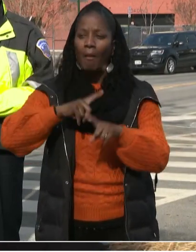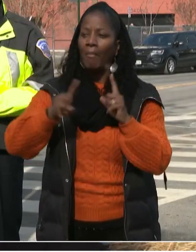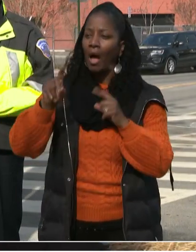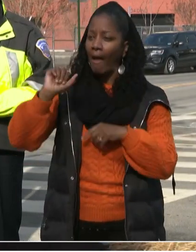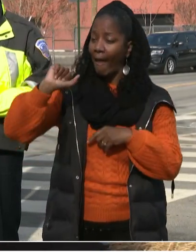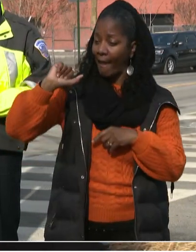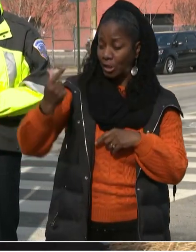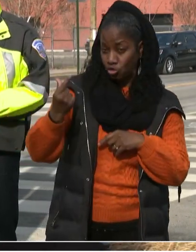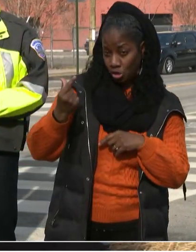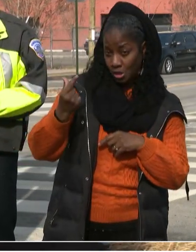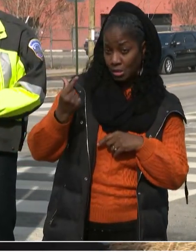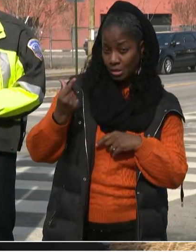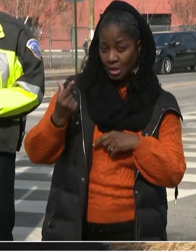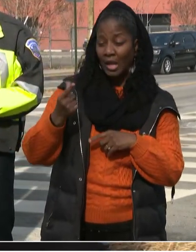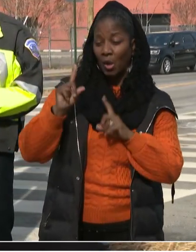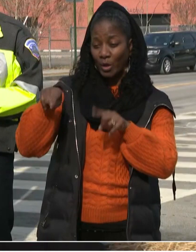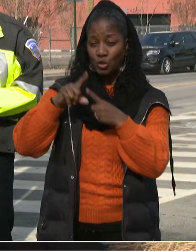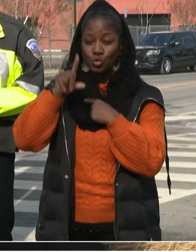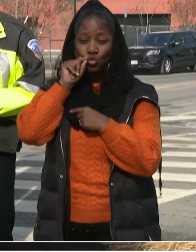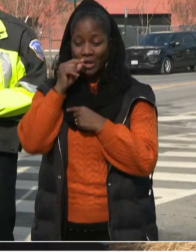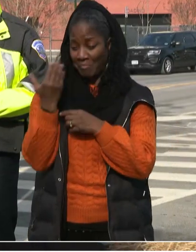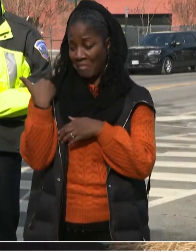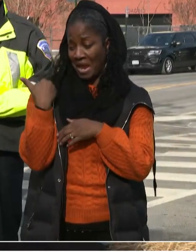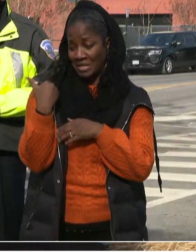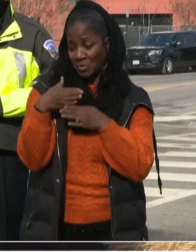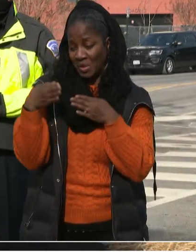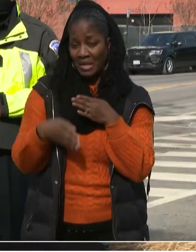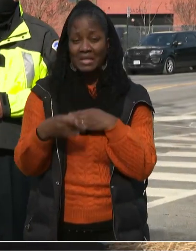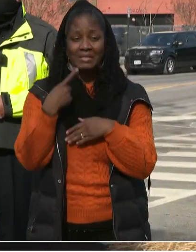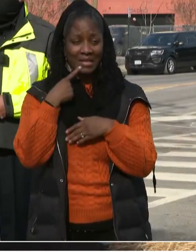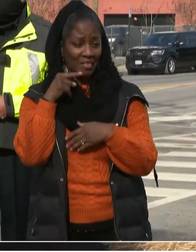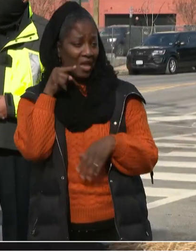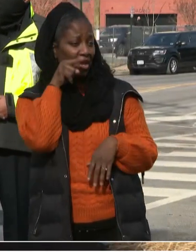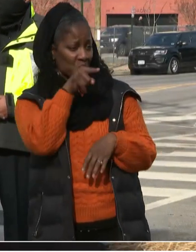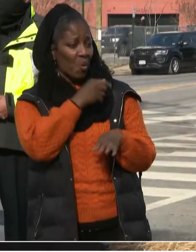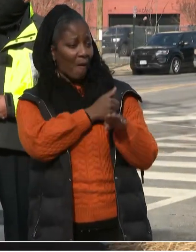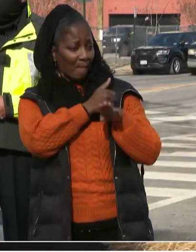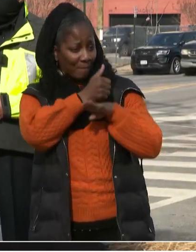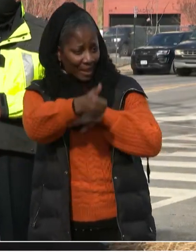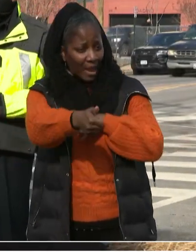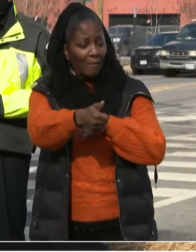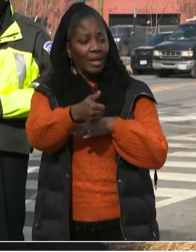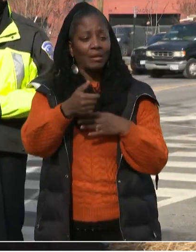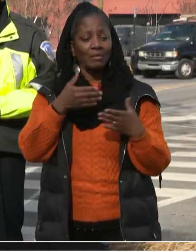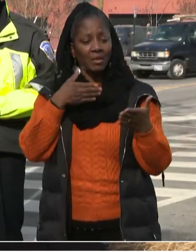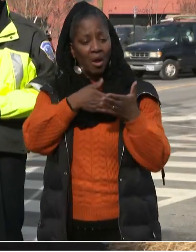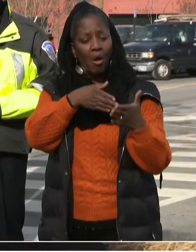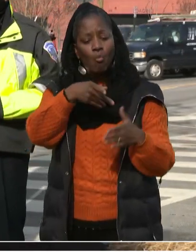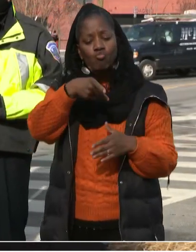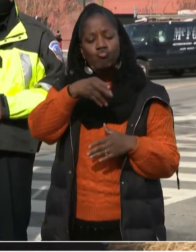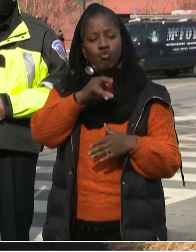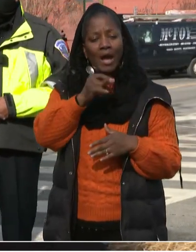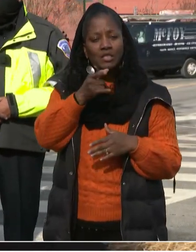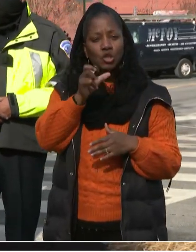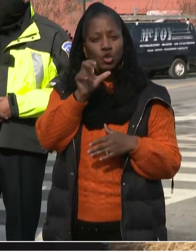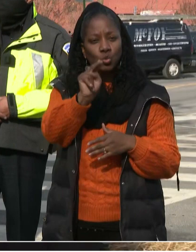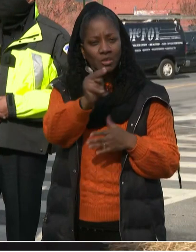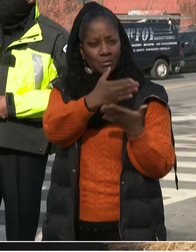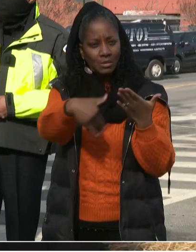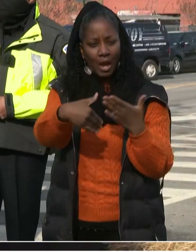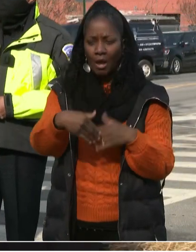seems to, he went to Twitter over the weekend and said that you are indeed blaming the prosecution side. What is your reaction to